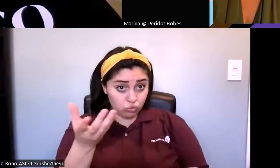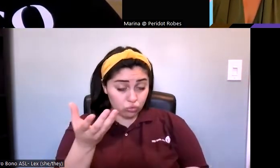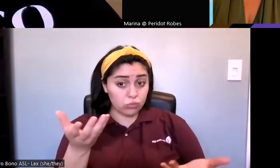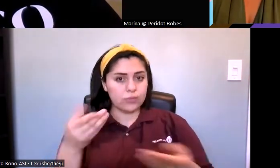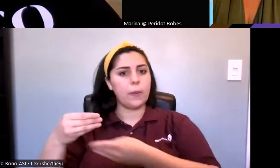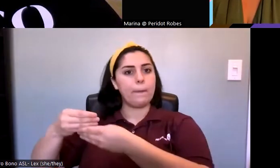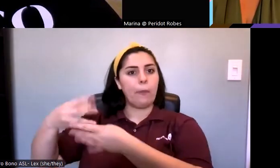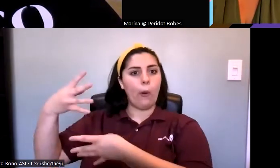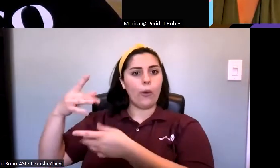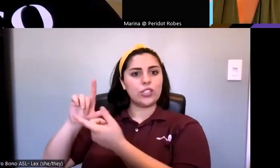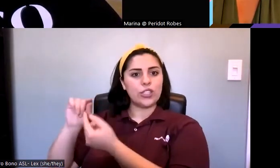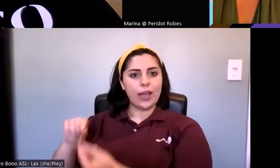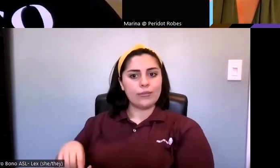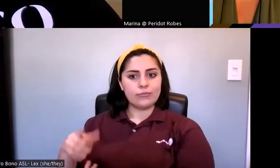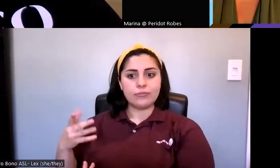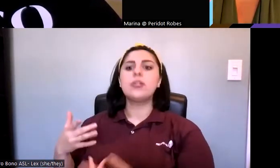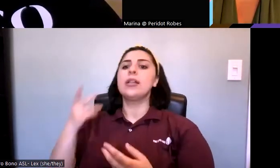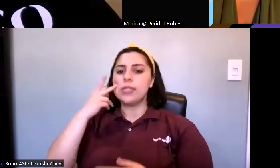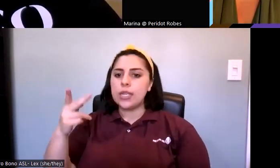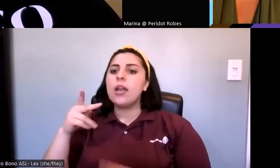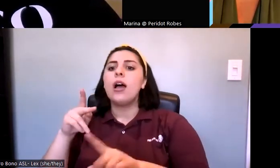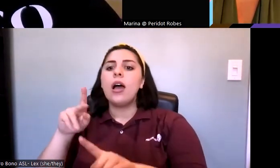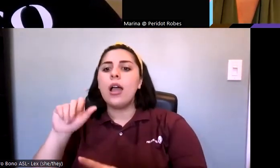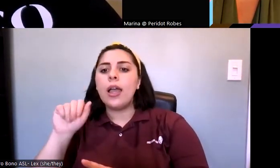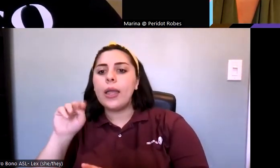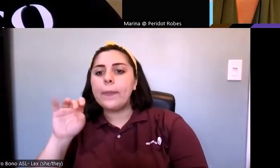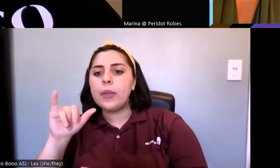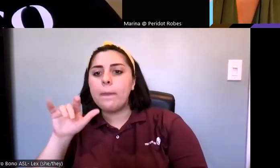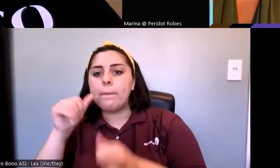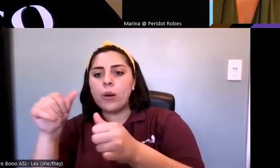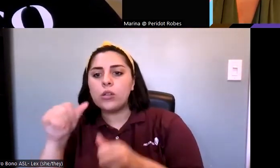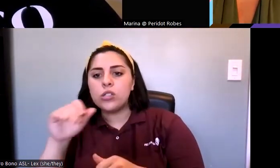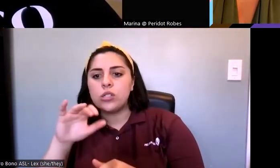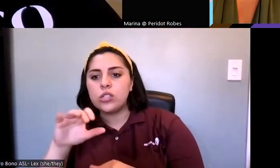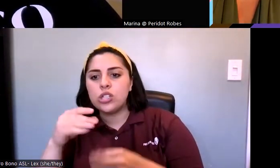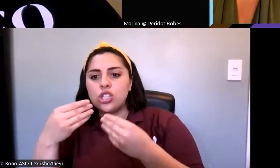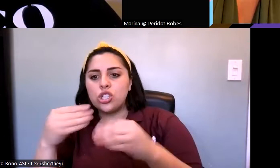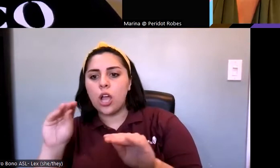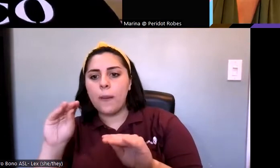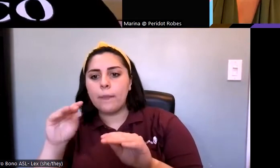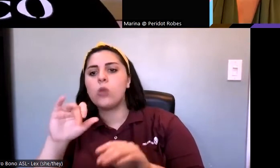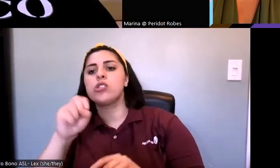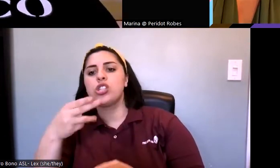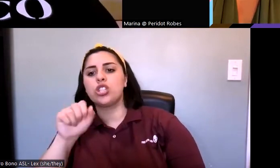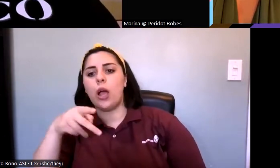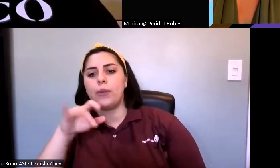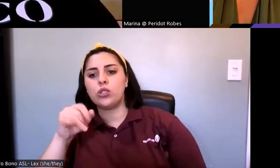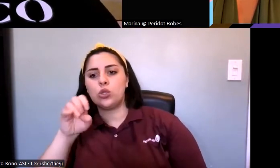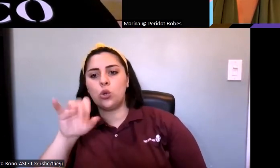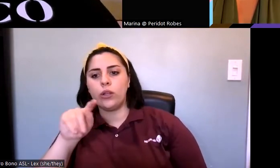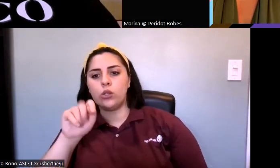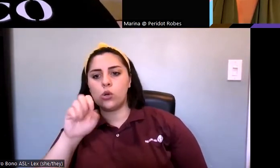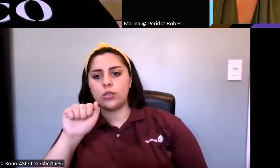chat right now. Oh, I see Amy posted the Shop Joy toast. Oh my gosh, I'm so excited to see. Yes, I Amy, got I want to